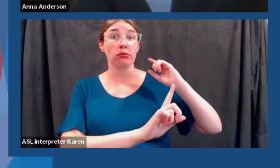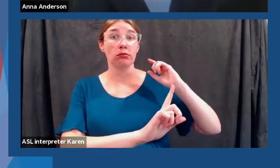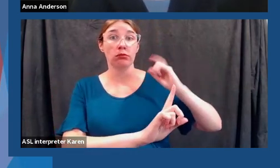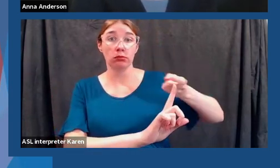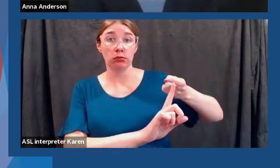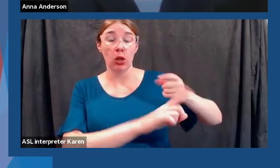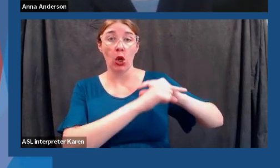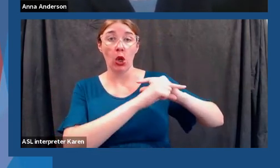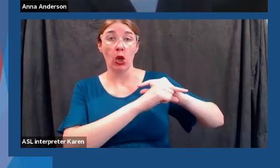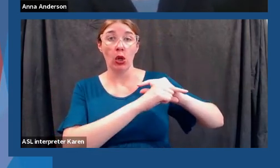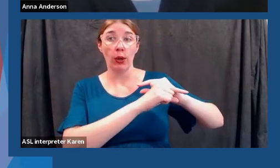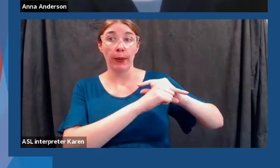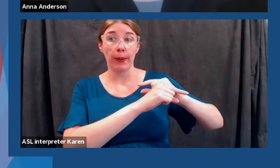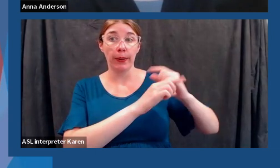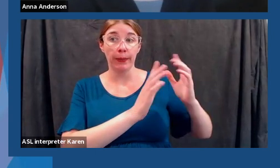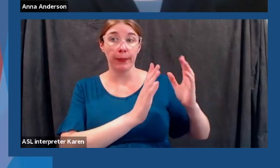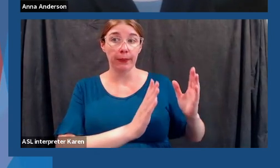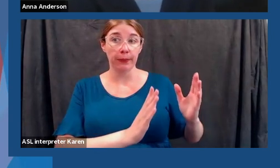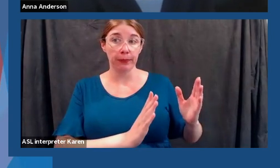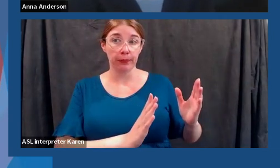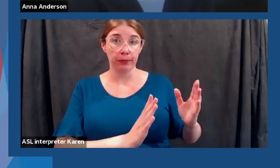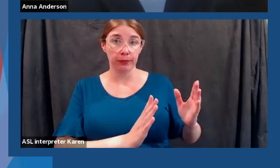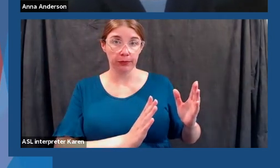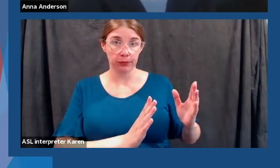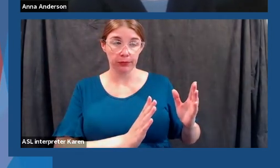standard, I'm sorry, is lower than the standard for appointing a guardian.